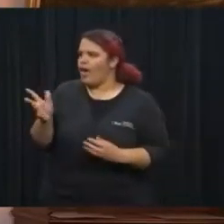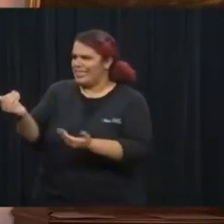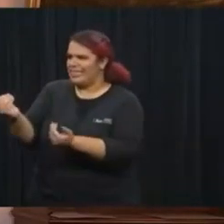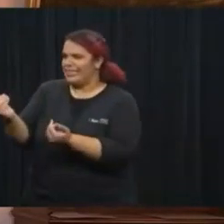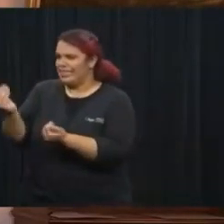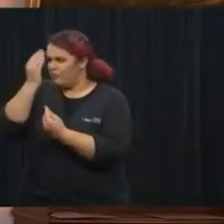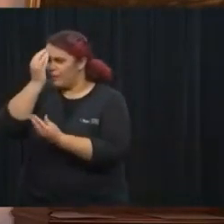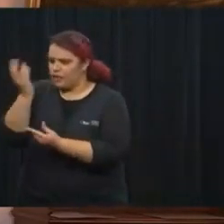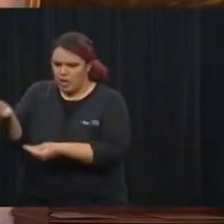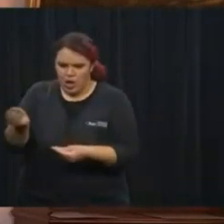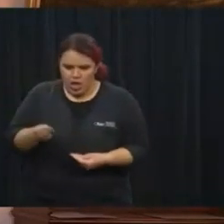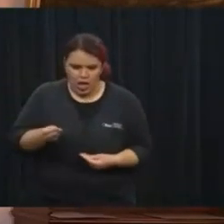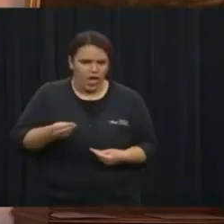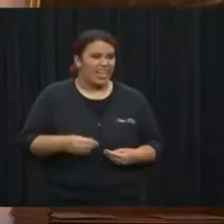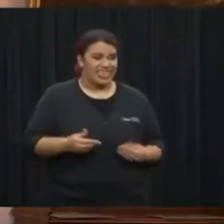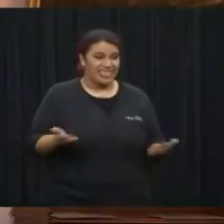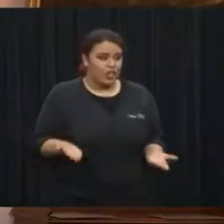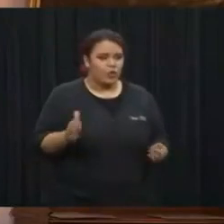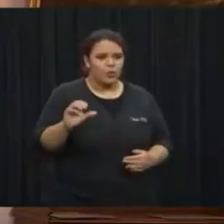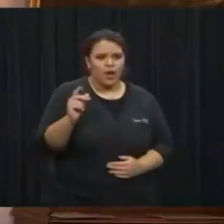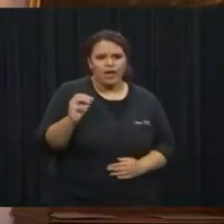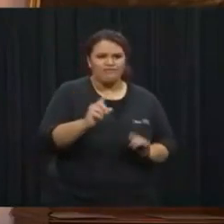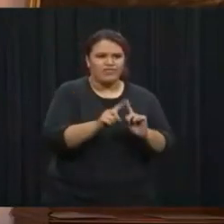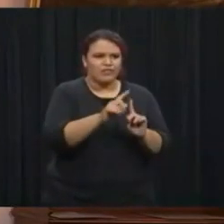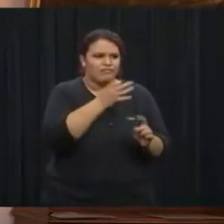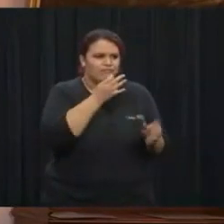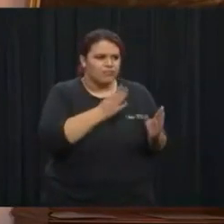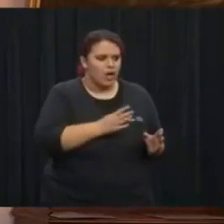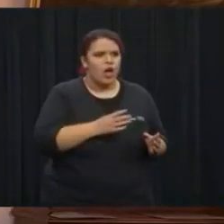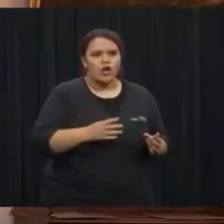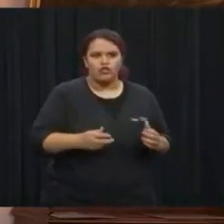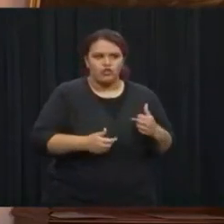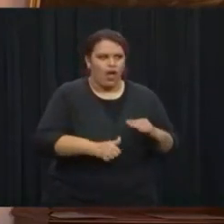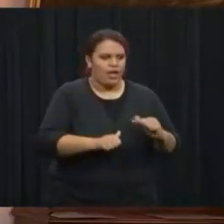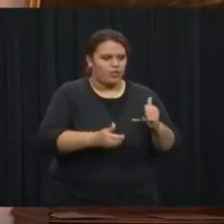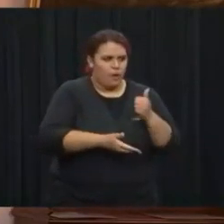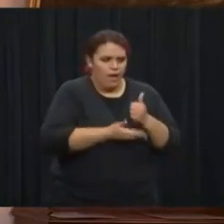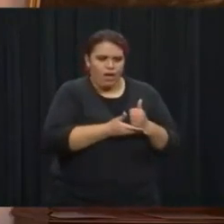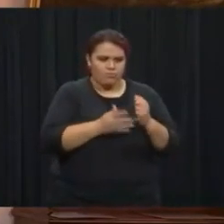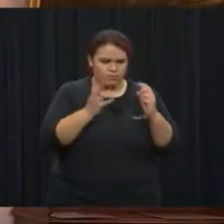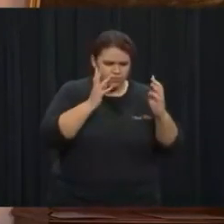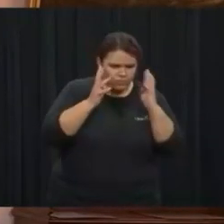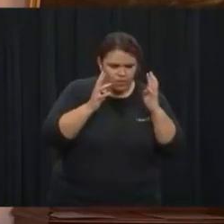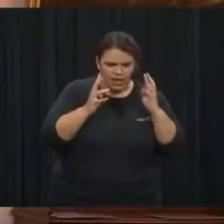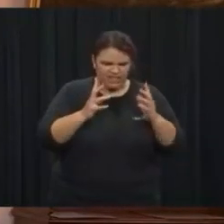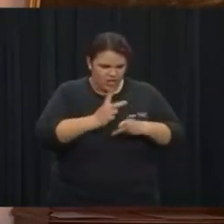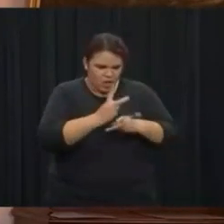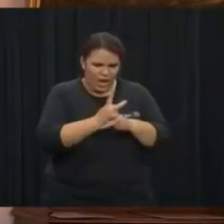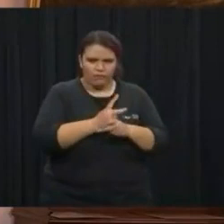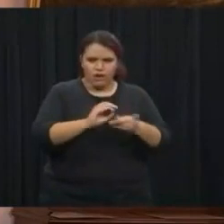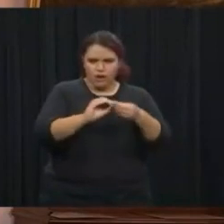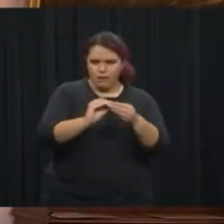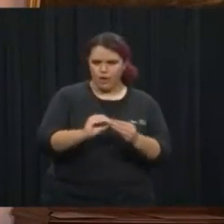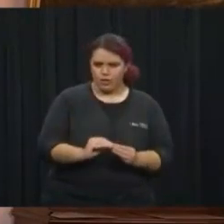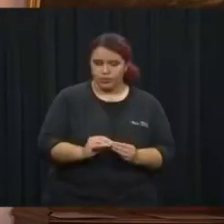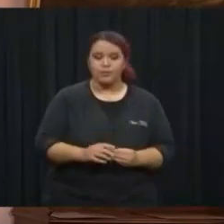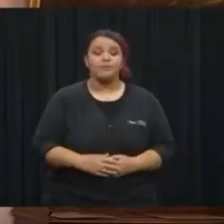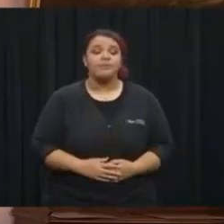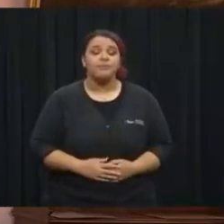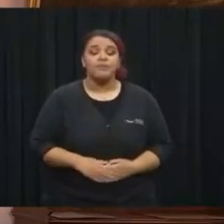is really focused on it like a laser. I mean, and they have been focused on it. They didn't just wake up this morning and say, "Oh, we're going to have a